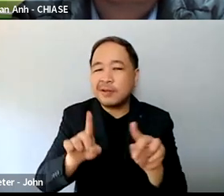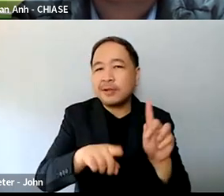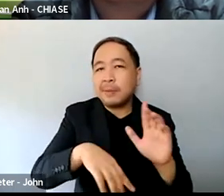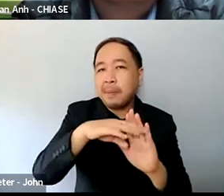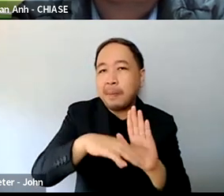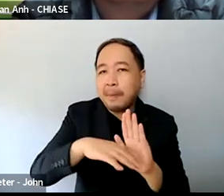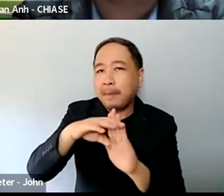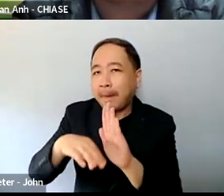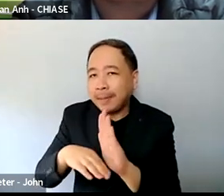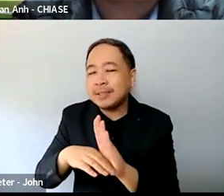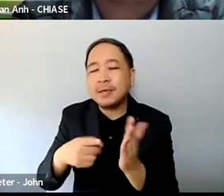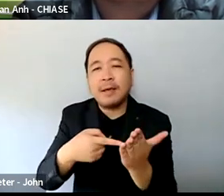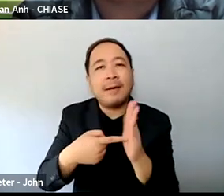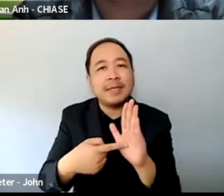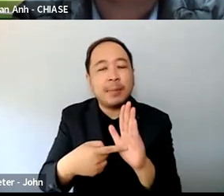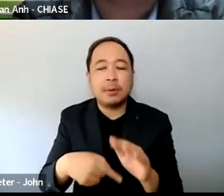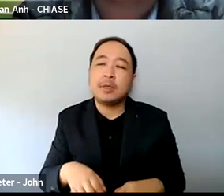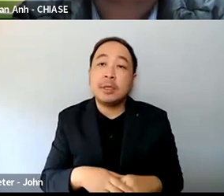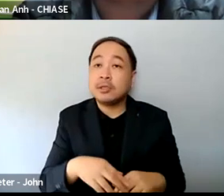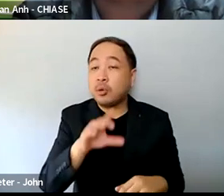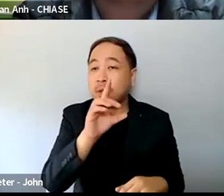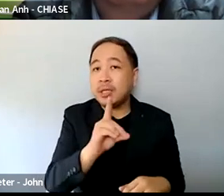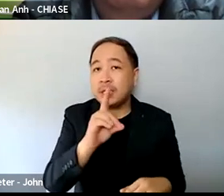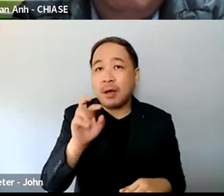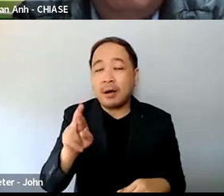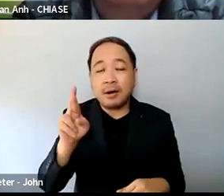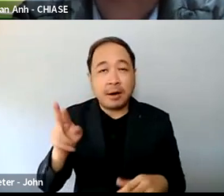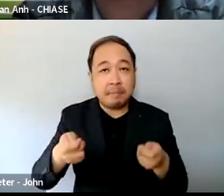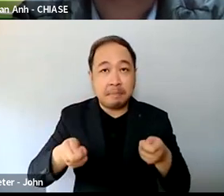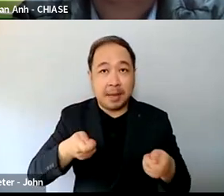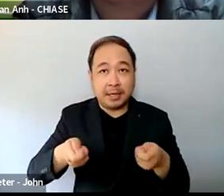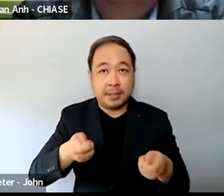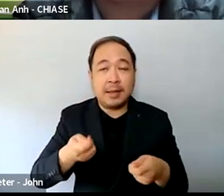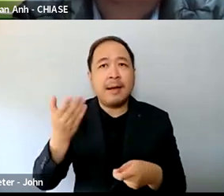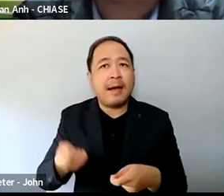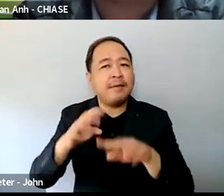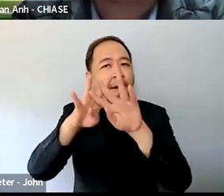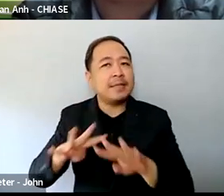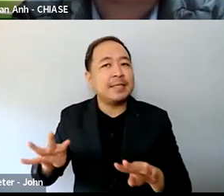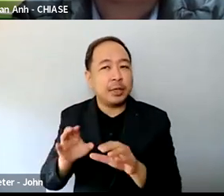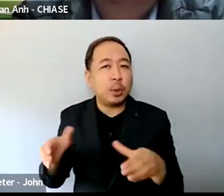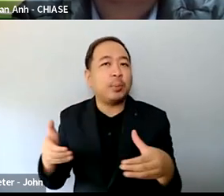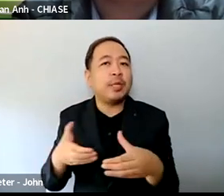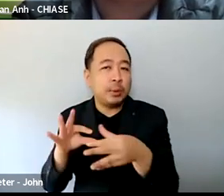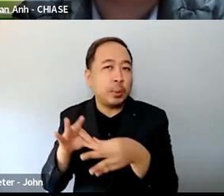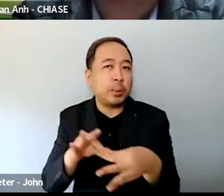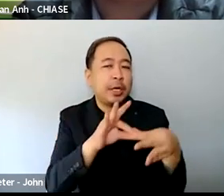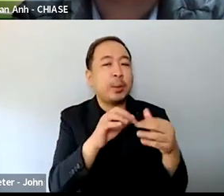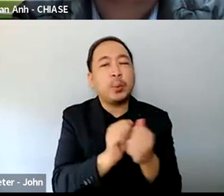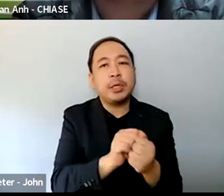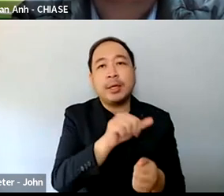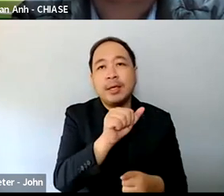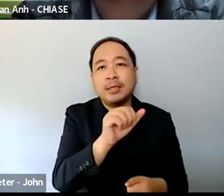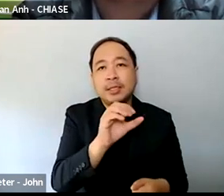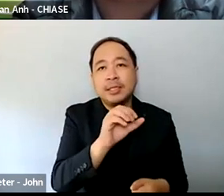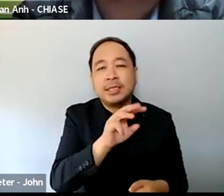example, in the disaster management sector, we have the ASEAN Committee on Disaster Management working with ACW, and they have a technical working group